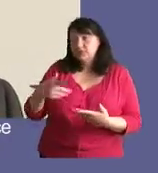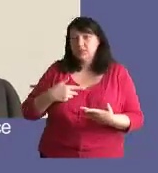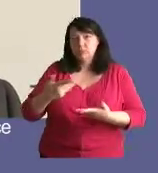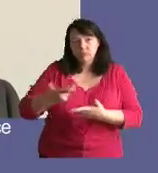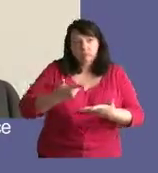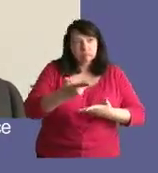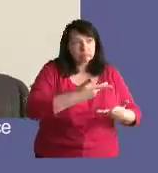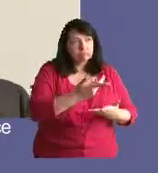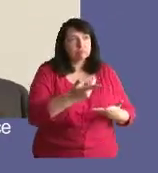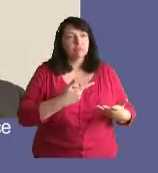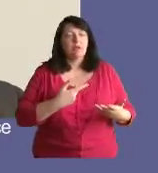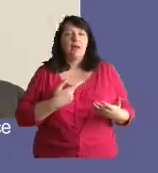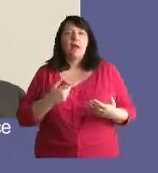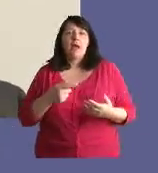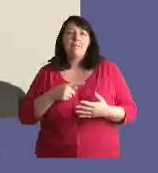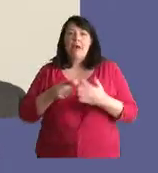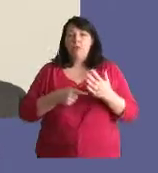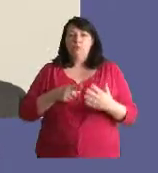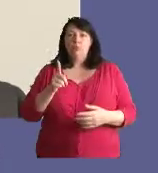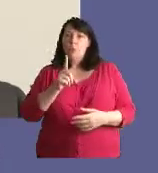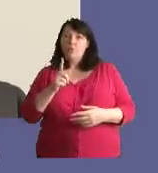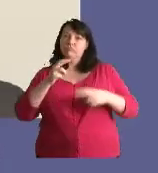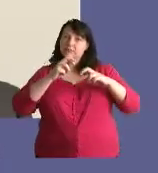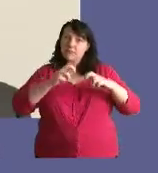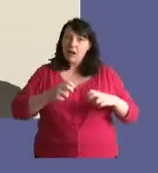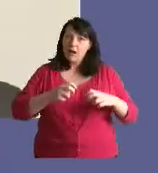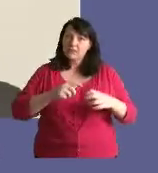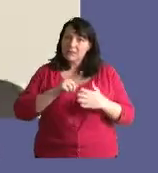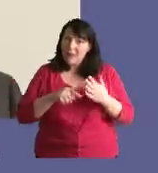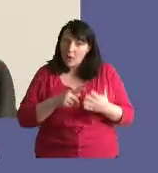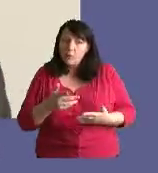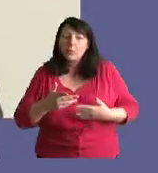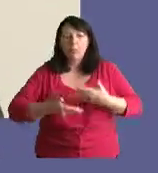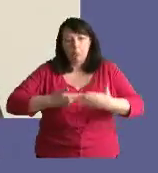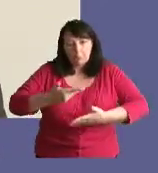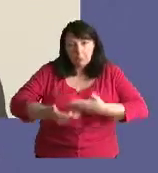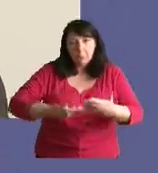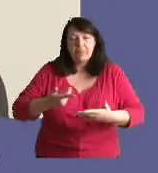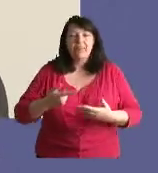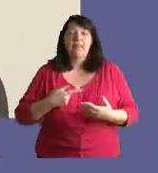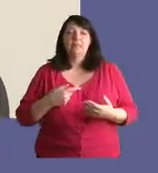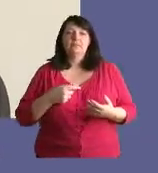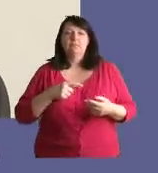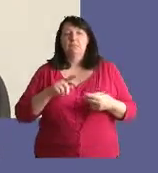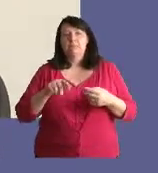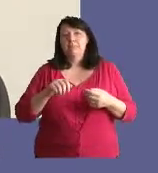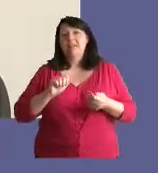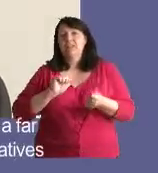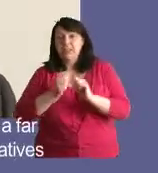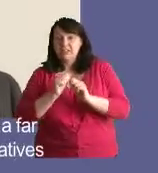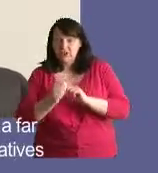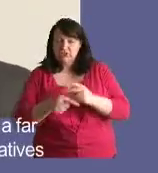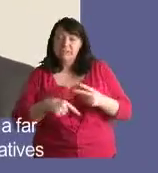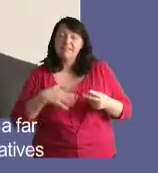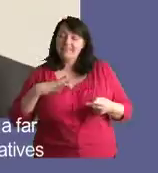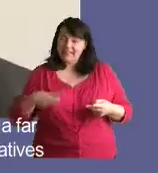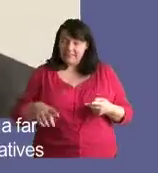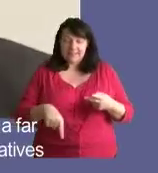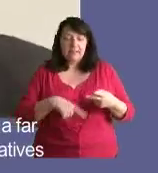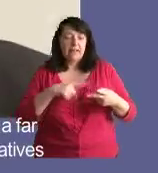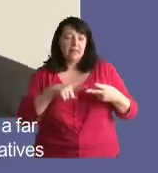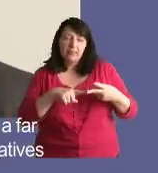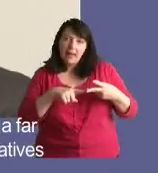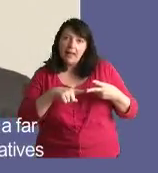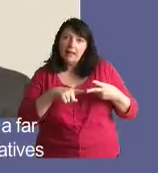patients about the research they're intending to do and make changes as a result of that consultation.